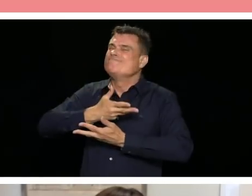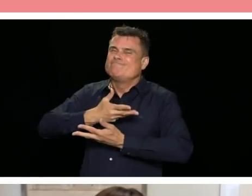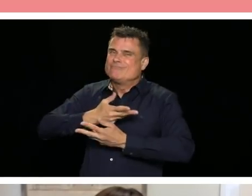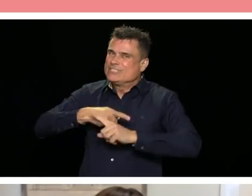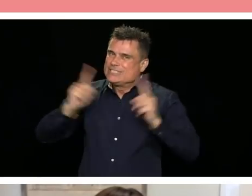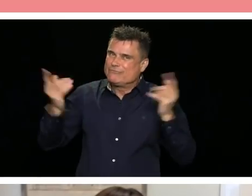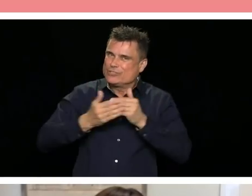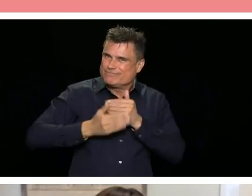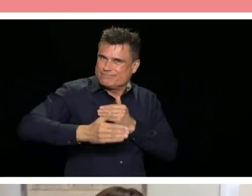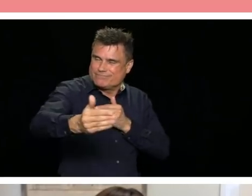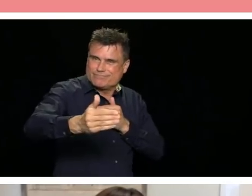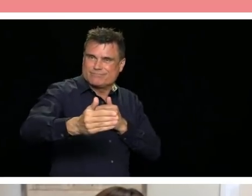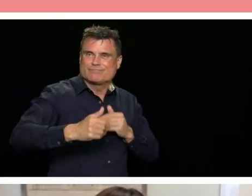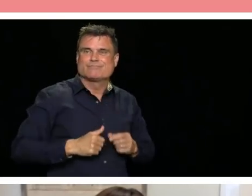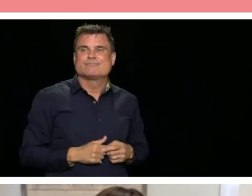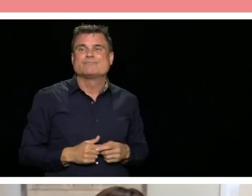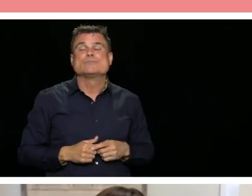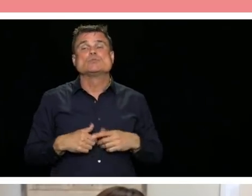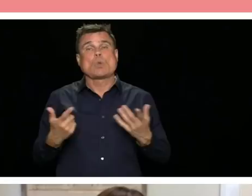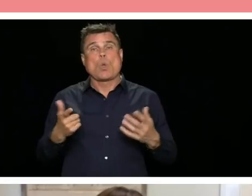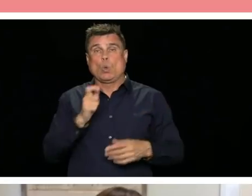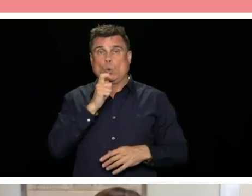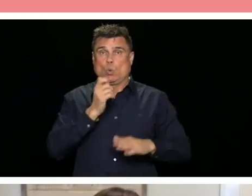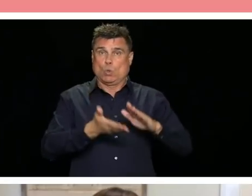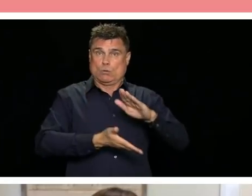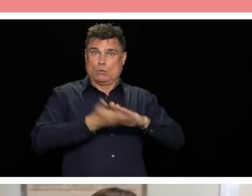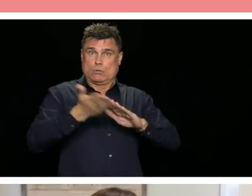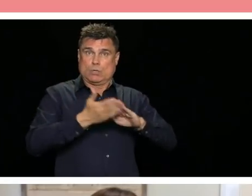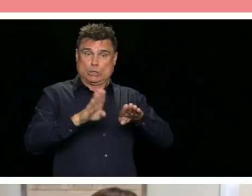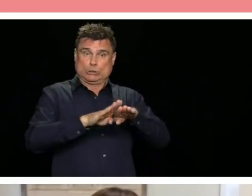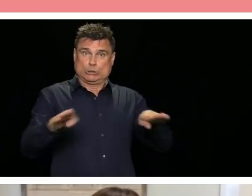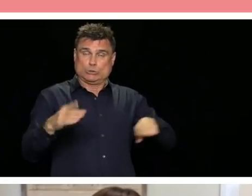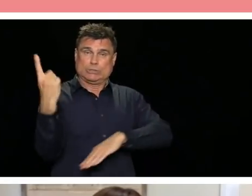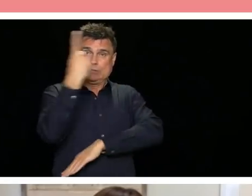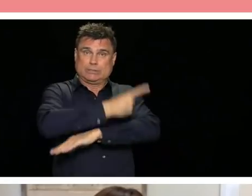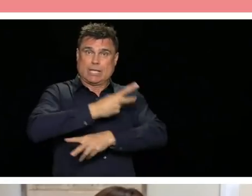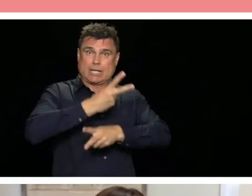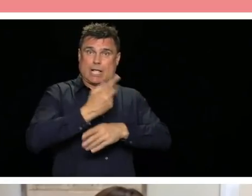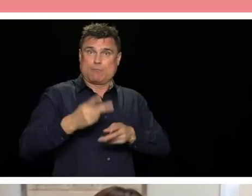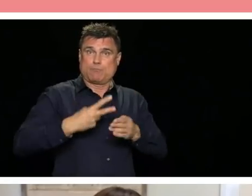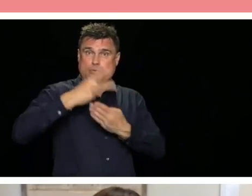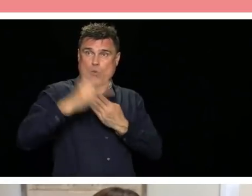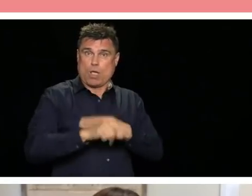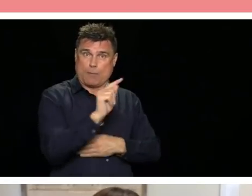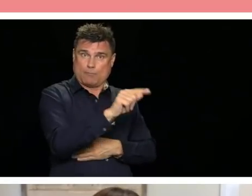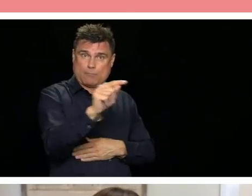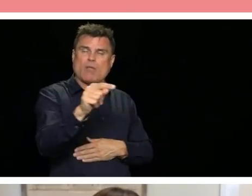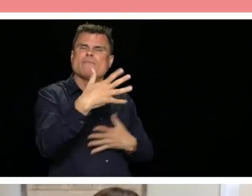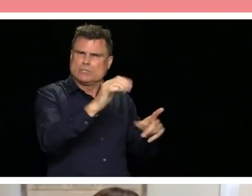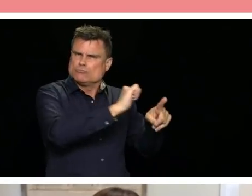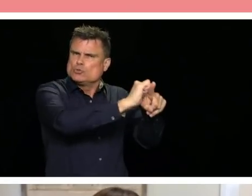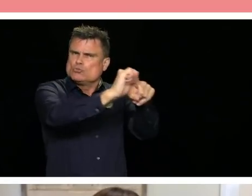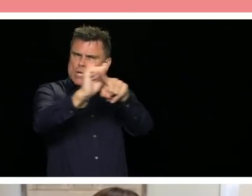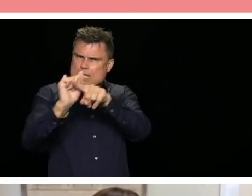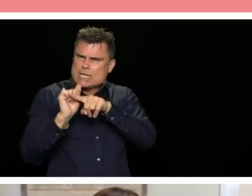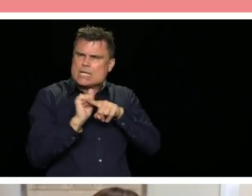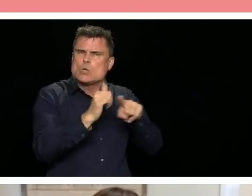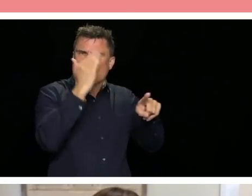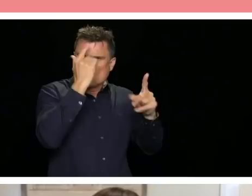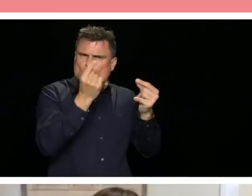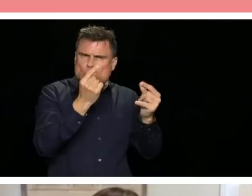and they know what things to look for. You as a parent are very experienced. You know what to look for.